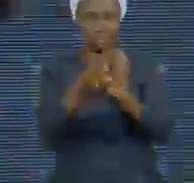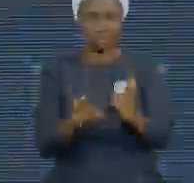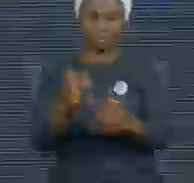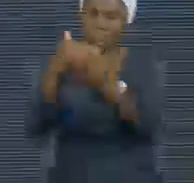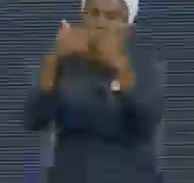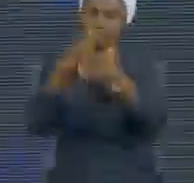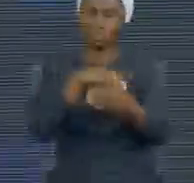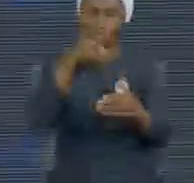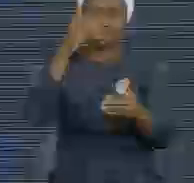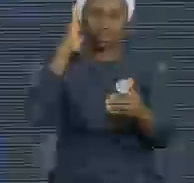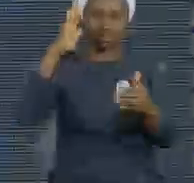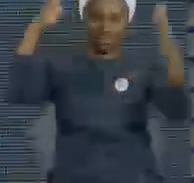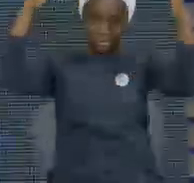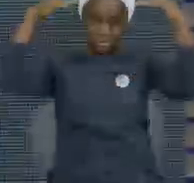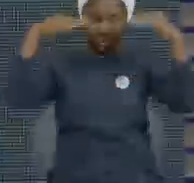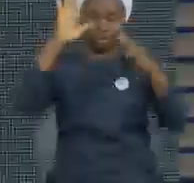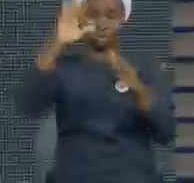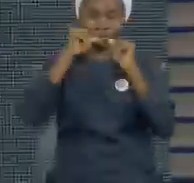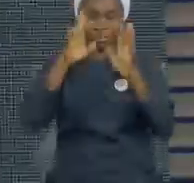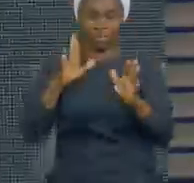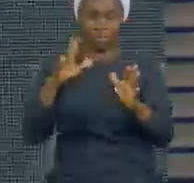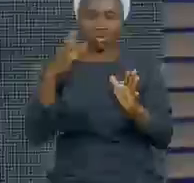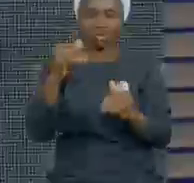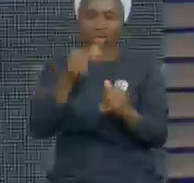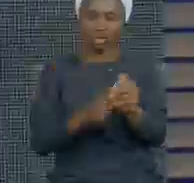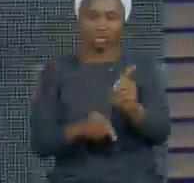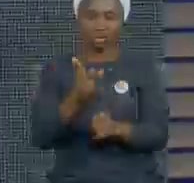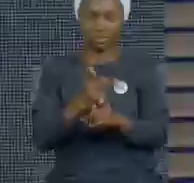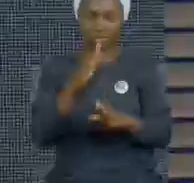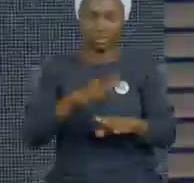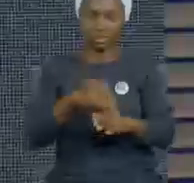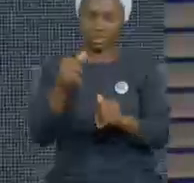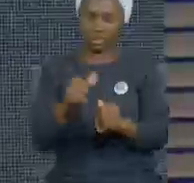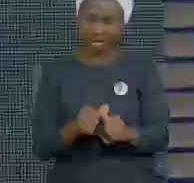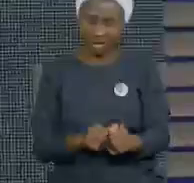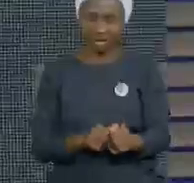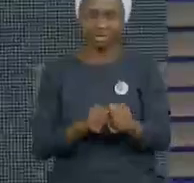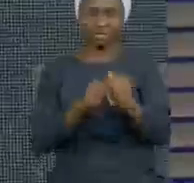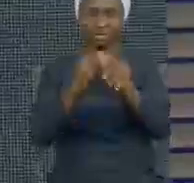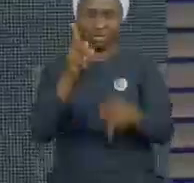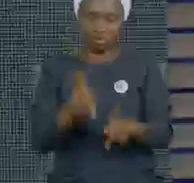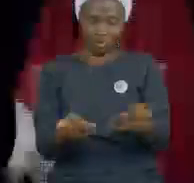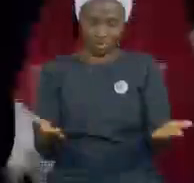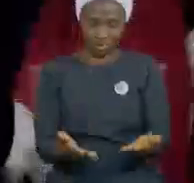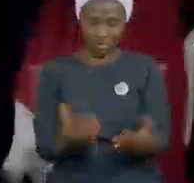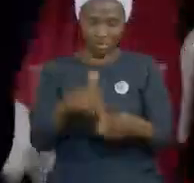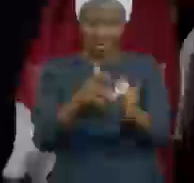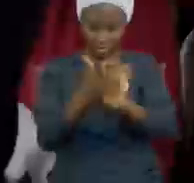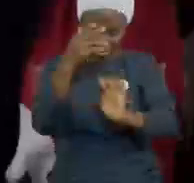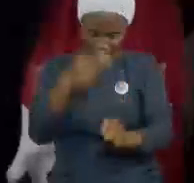your blessing of every kind upon every participant in Jesus'